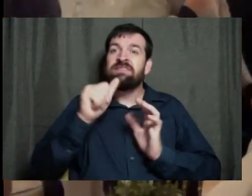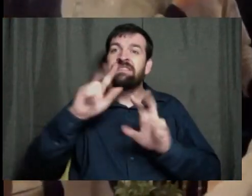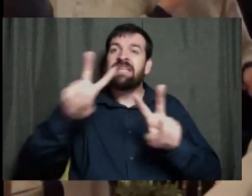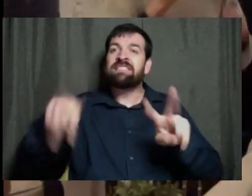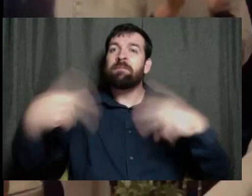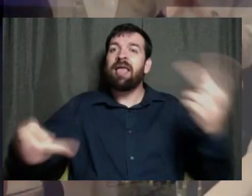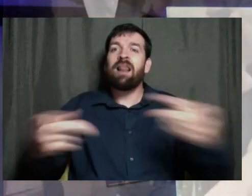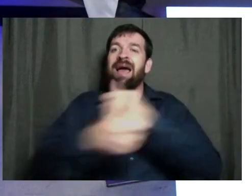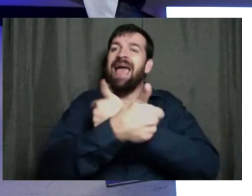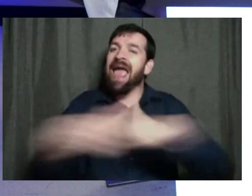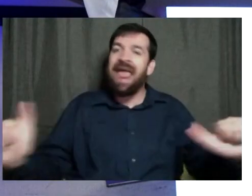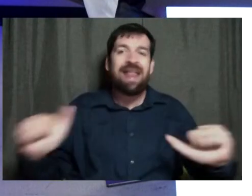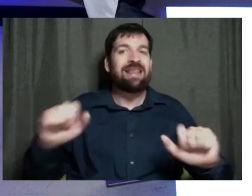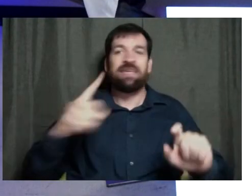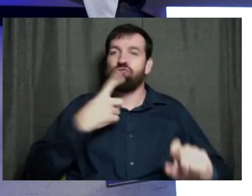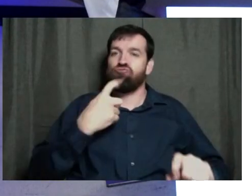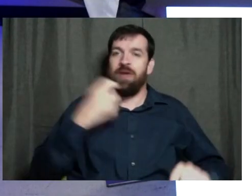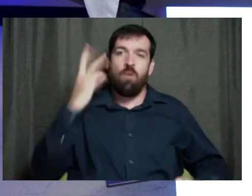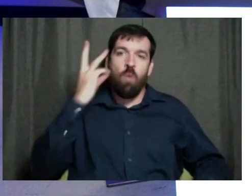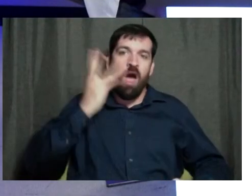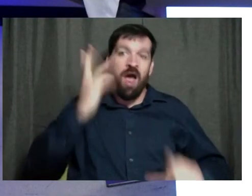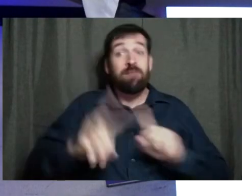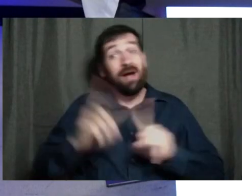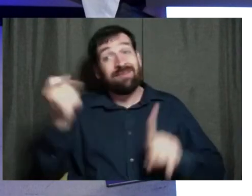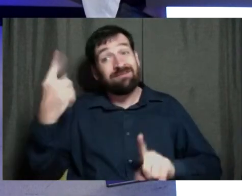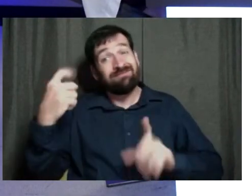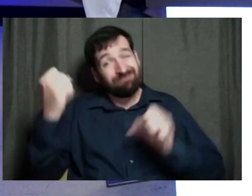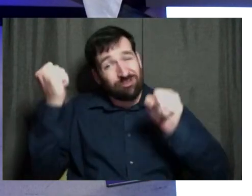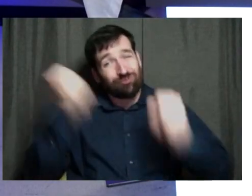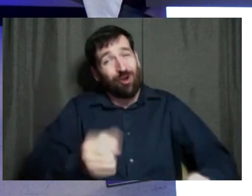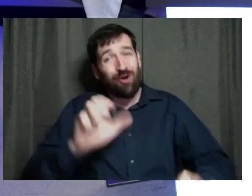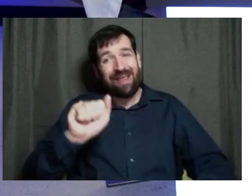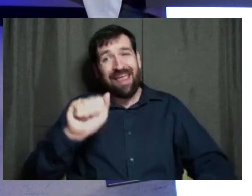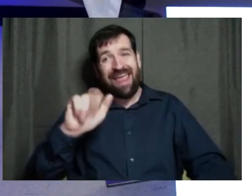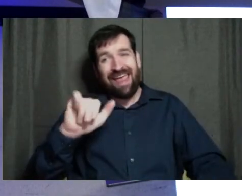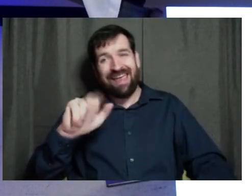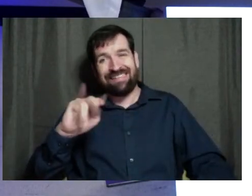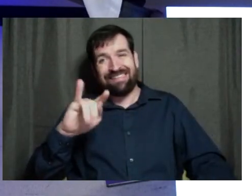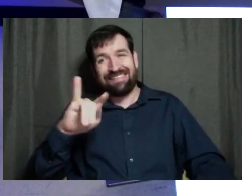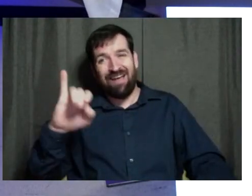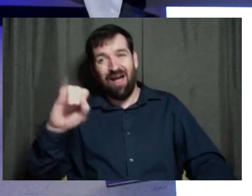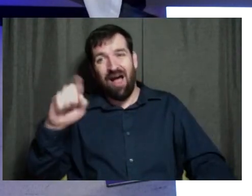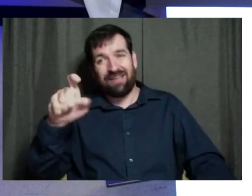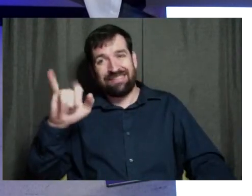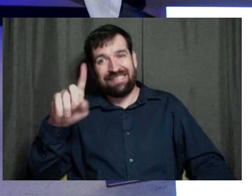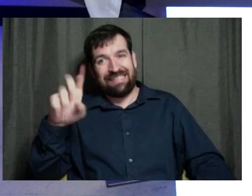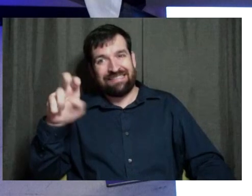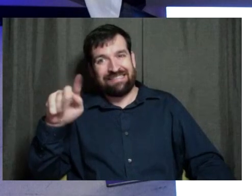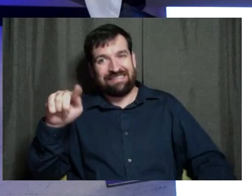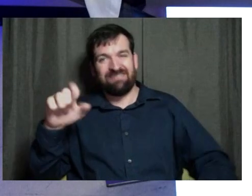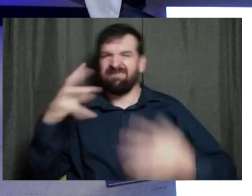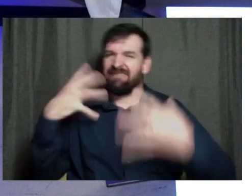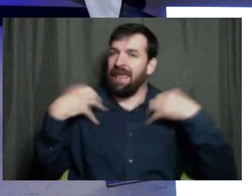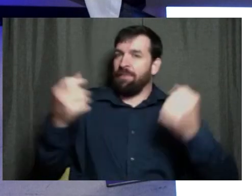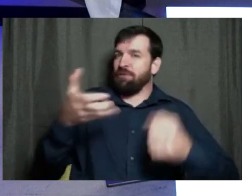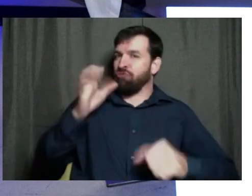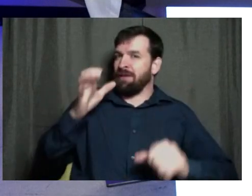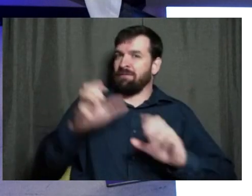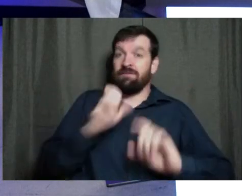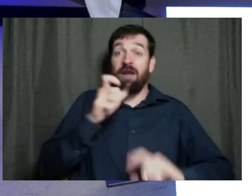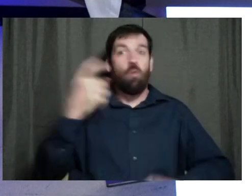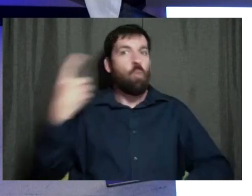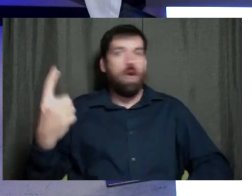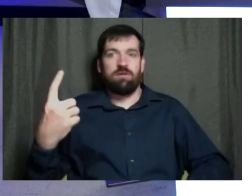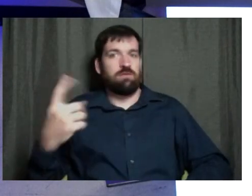wine, although deep in antioxidants, I might point out. It was healthy. It was a healthy drink. Not one on your couch. No